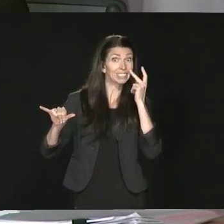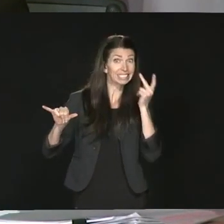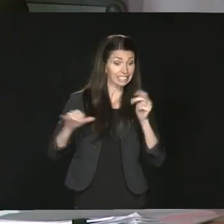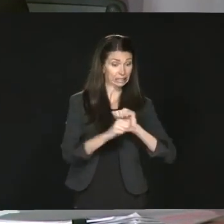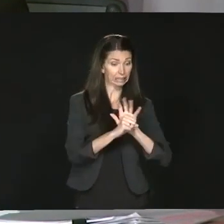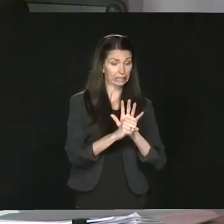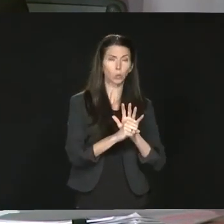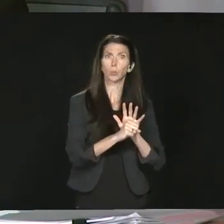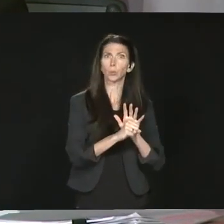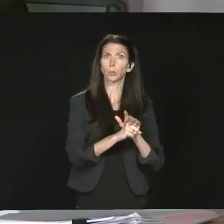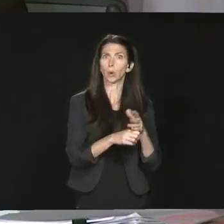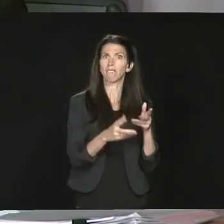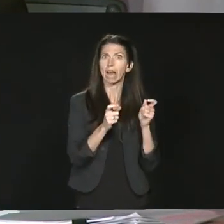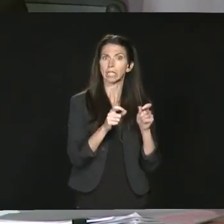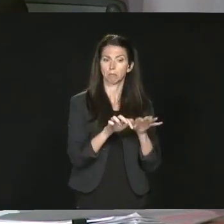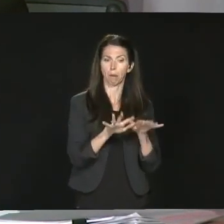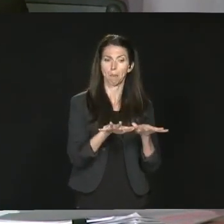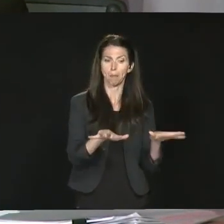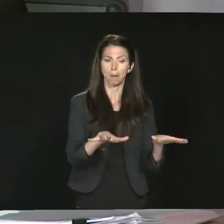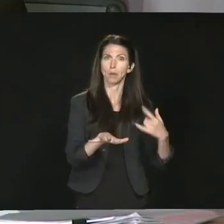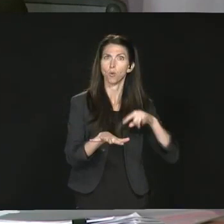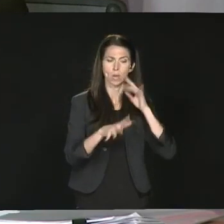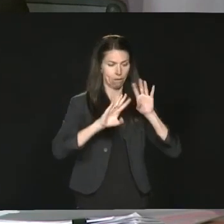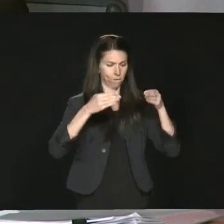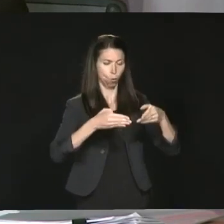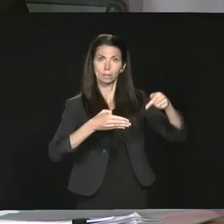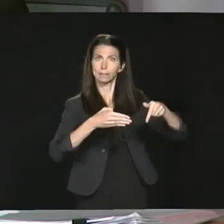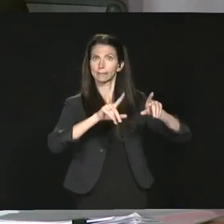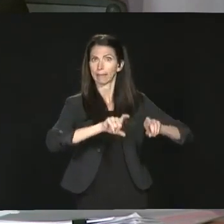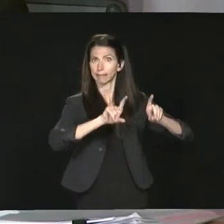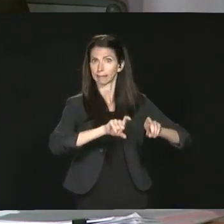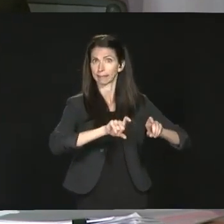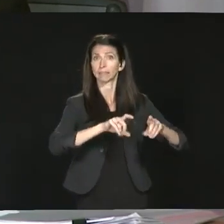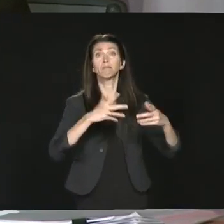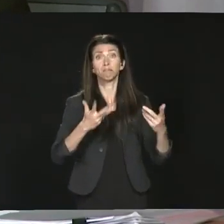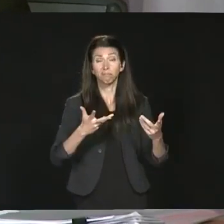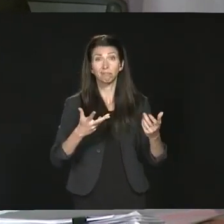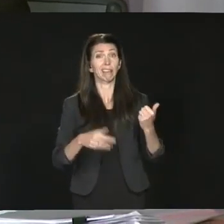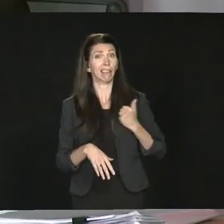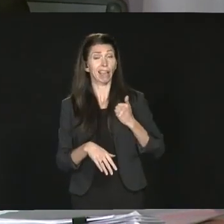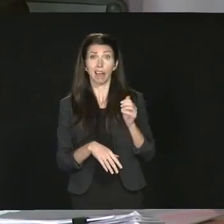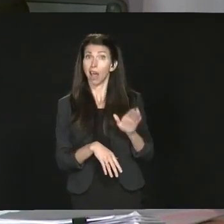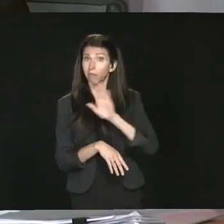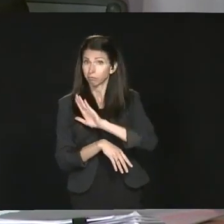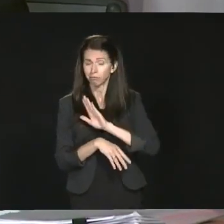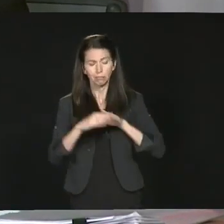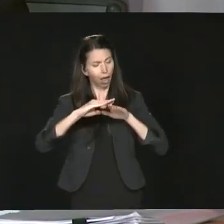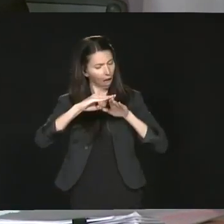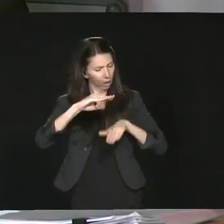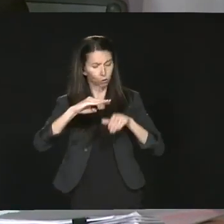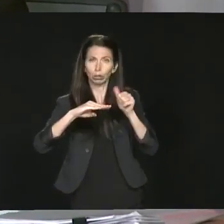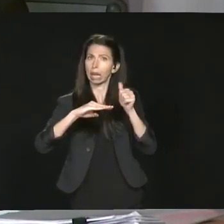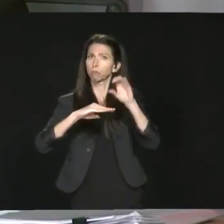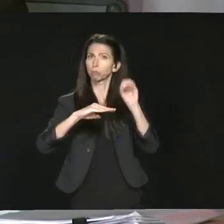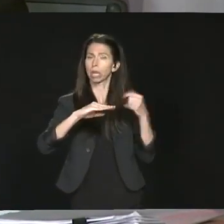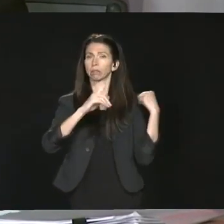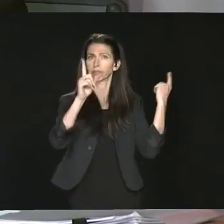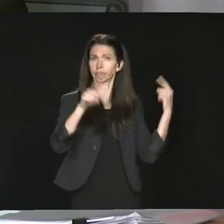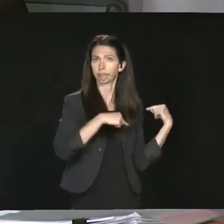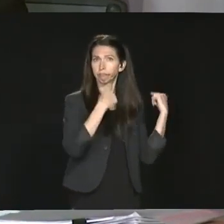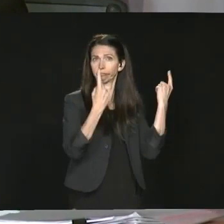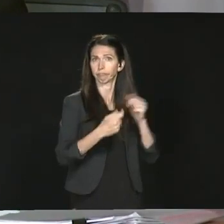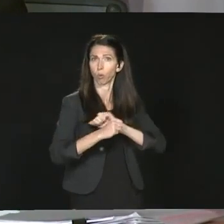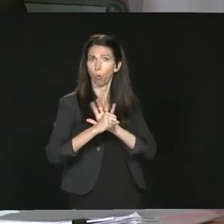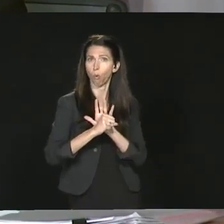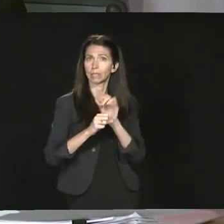has maintained the percentage positive COVID-19 lab tests below 10 throughout the pandemic, and with a steady increase in testing,